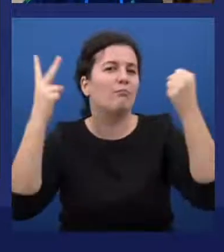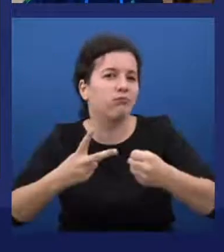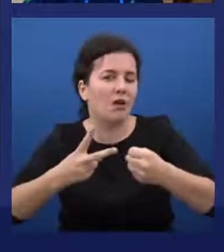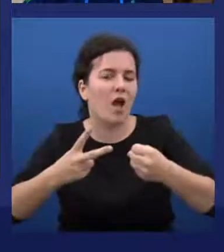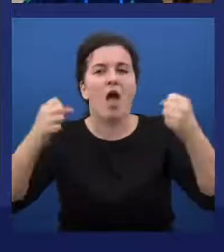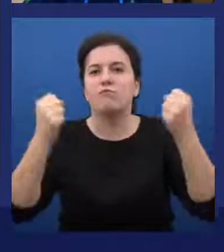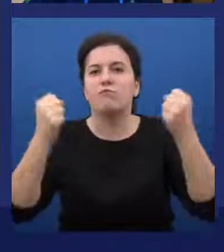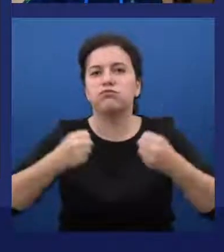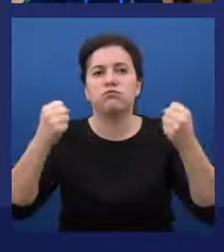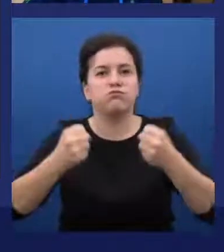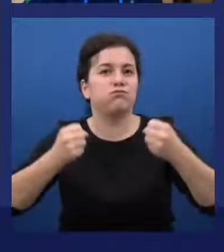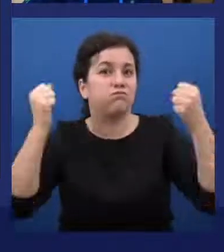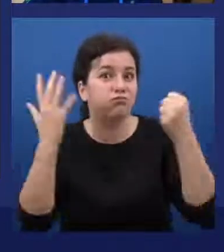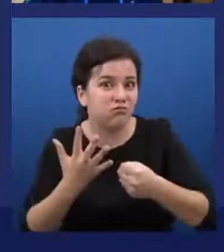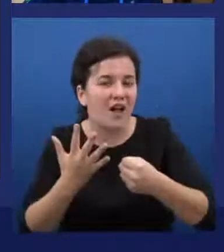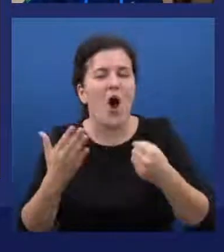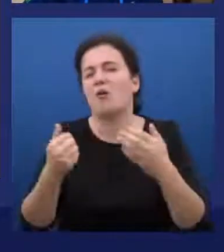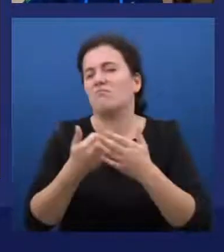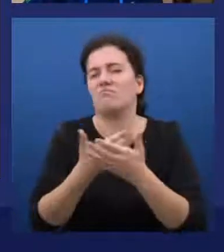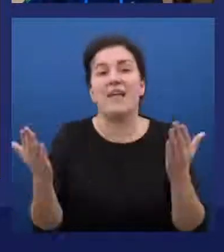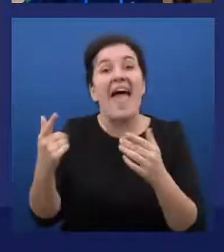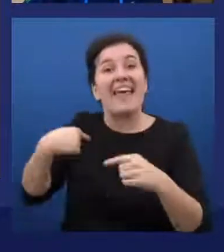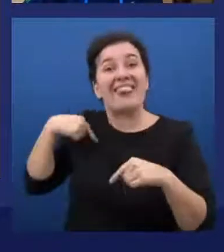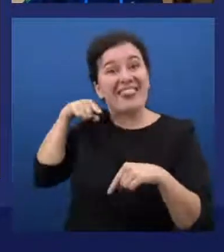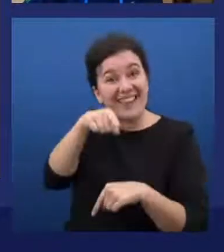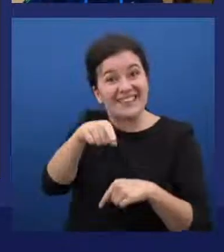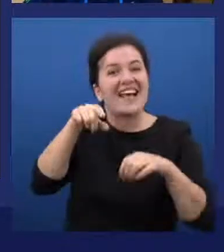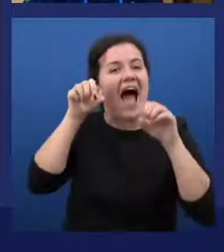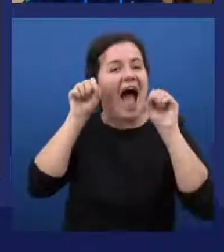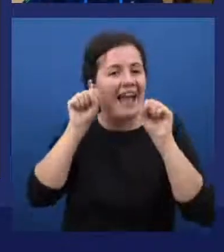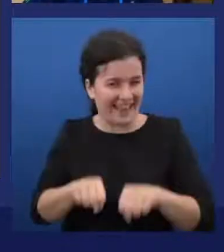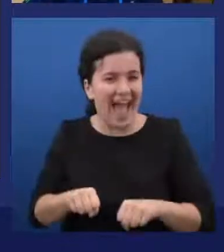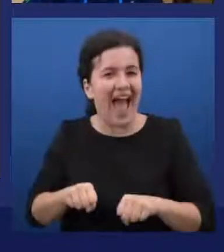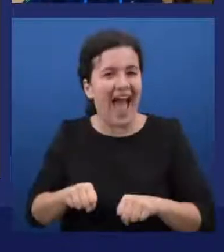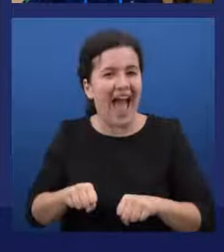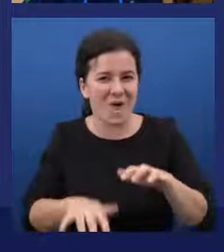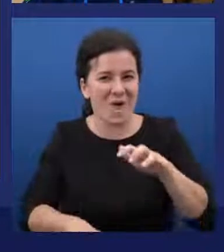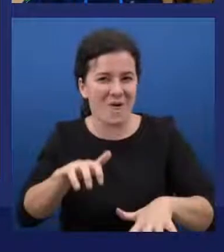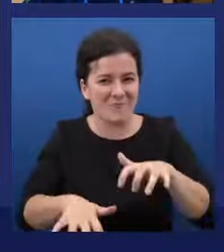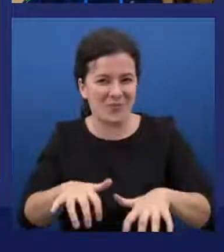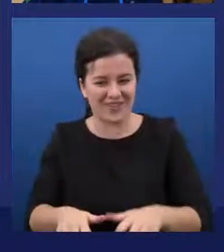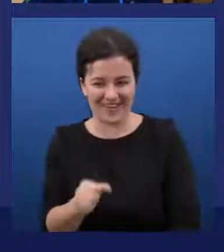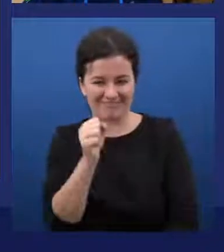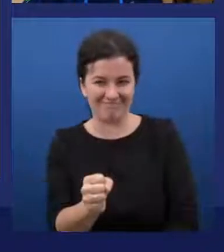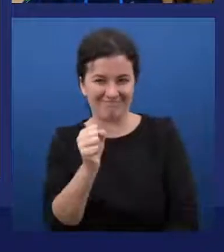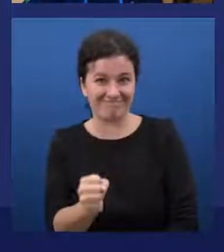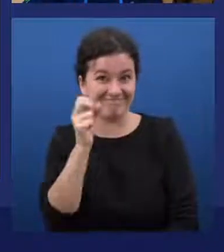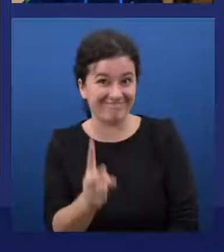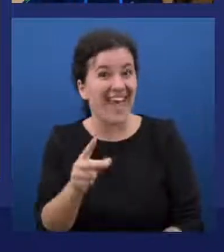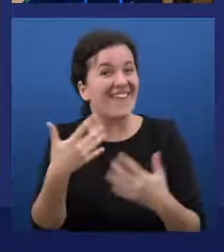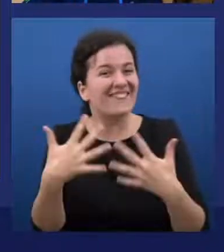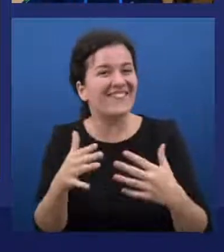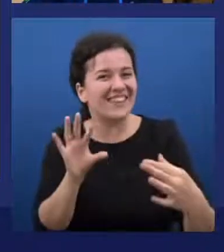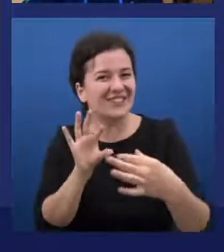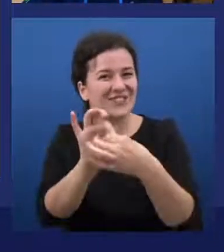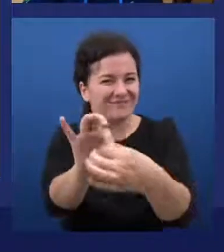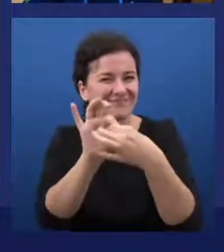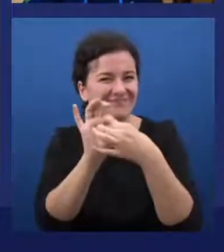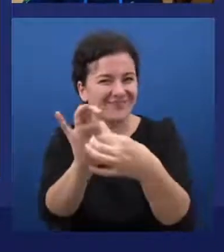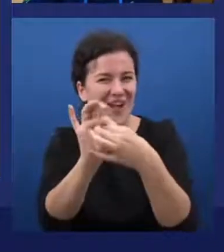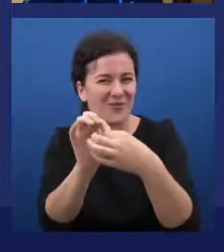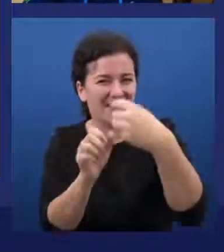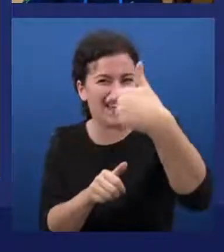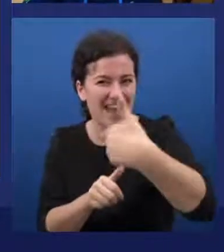against the computer. I have that demo. It's fantastic, and it's all running in the browser because you can actually export